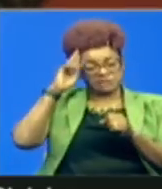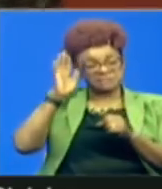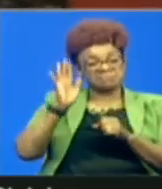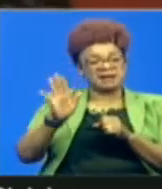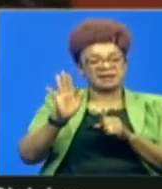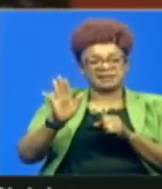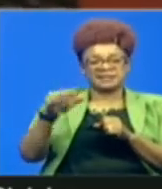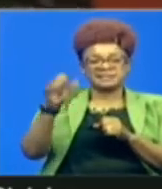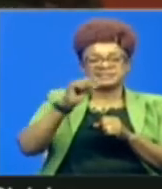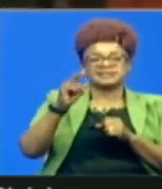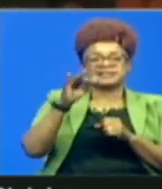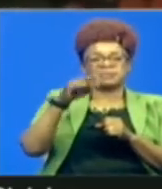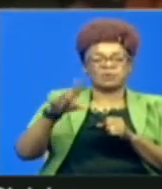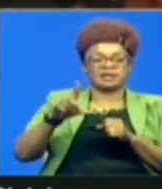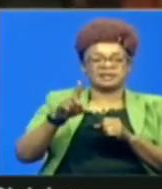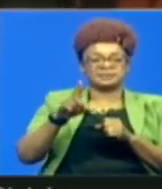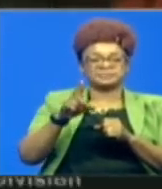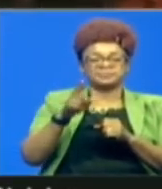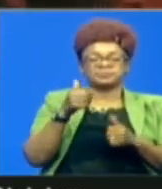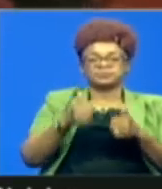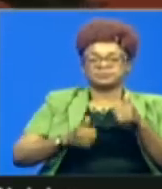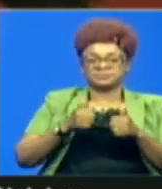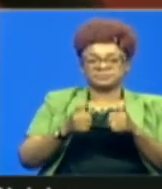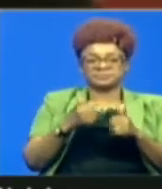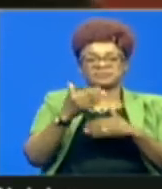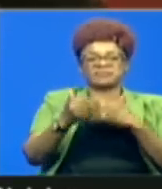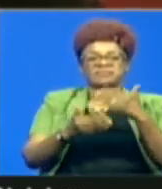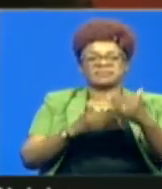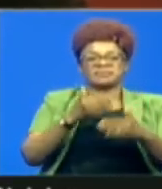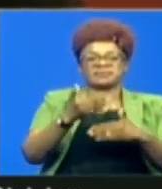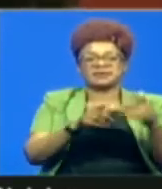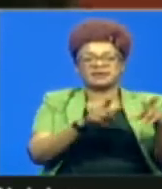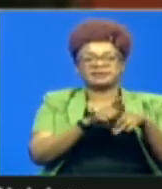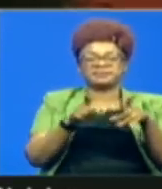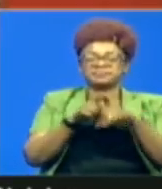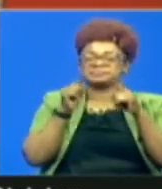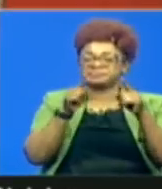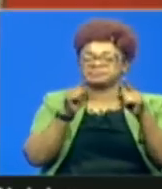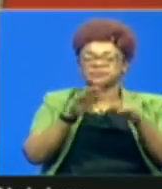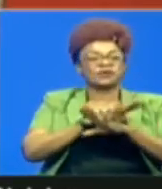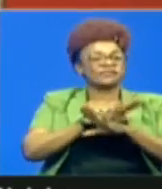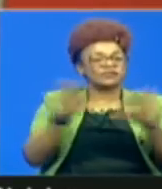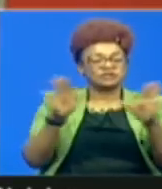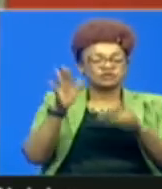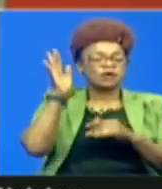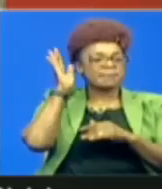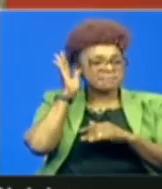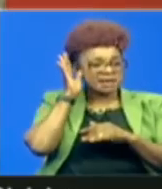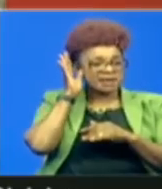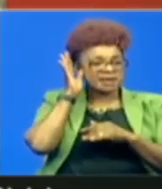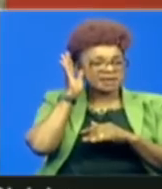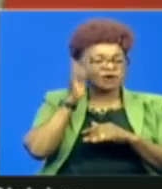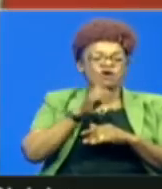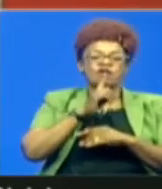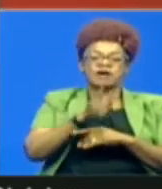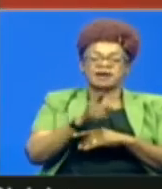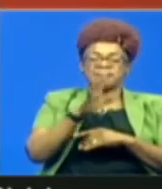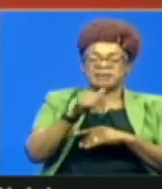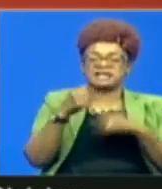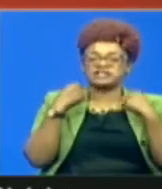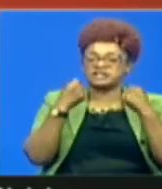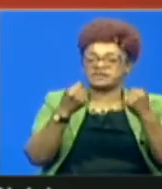Simon Mungai, who was injured in the process. Now, he's also accused of refusing to obey verbal directives by traffic